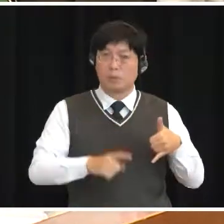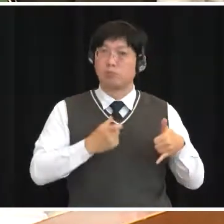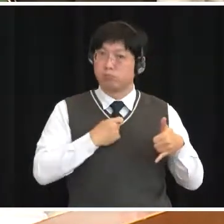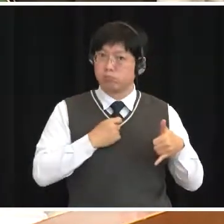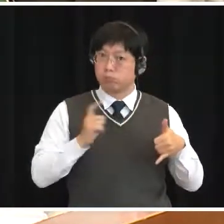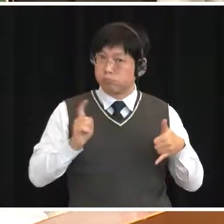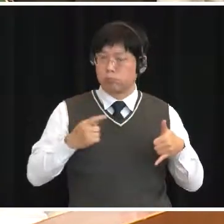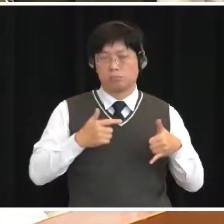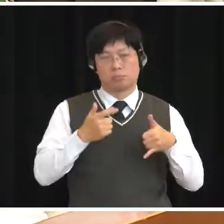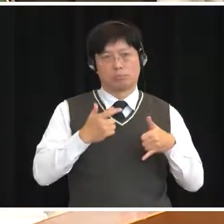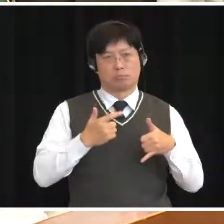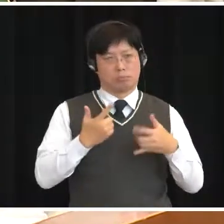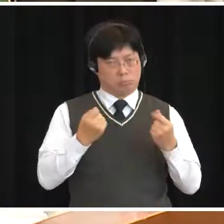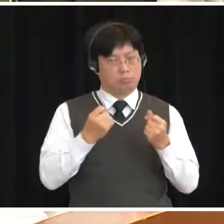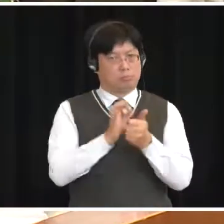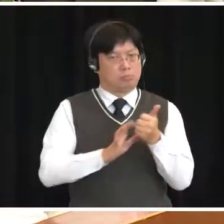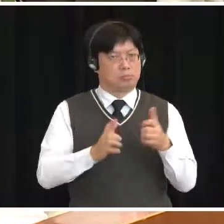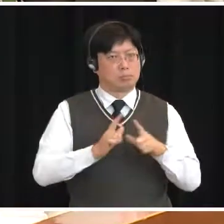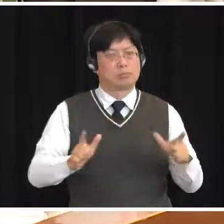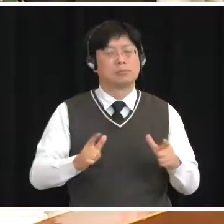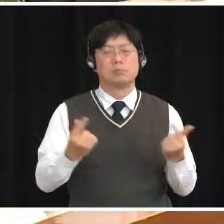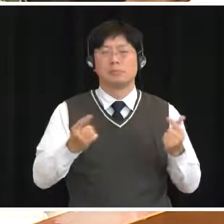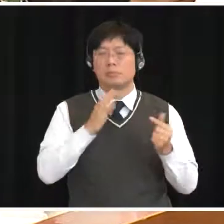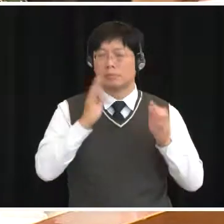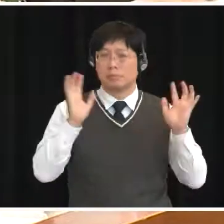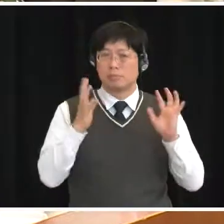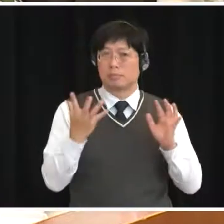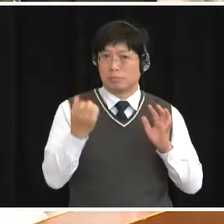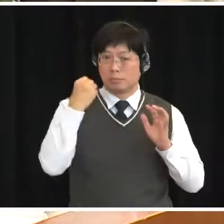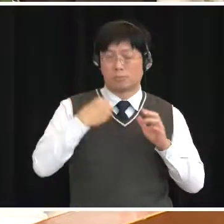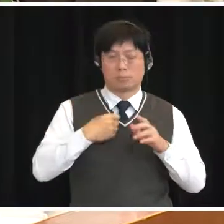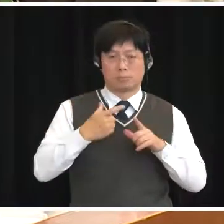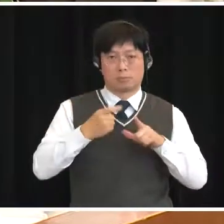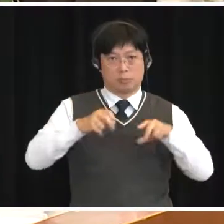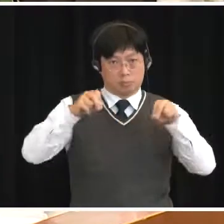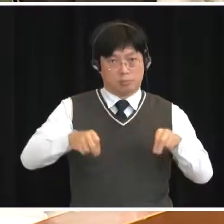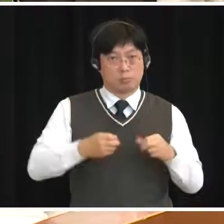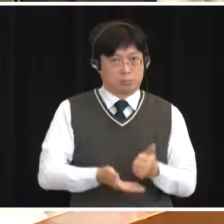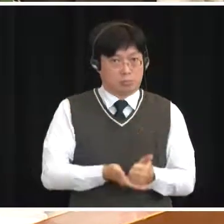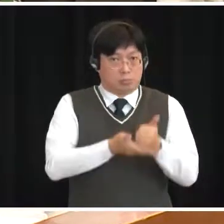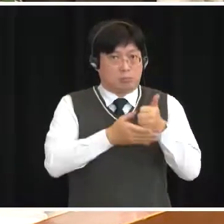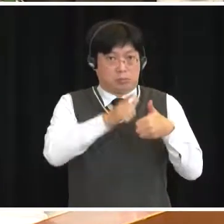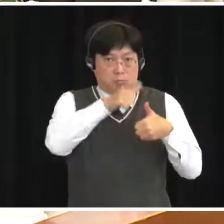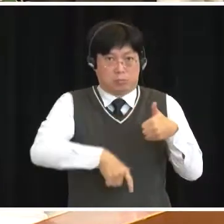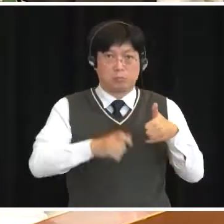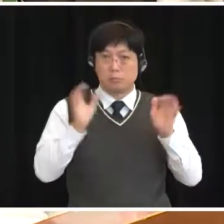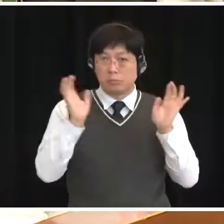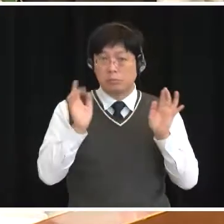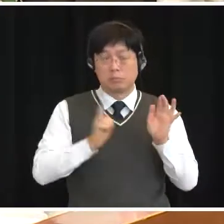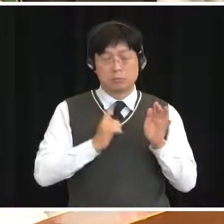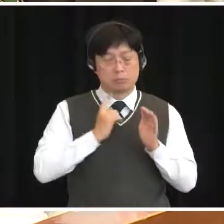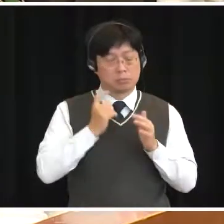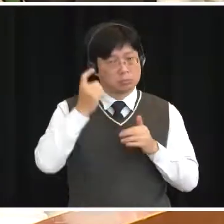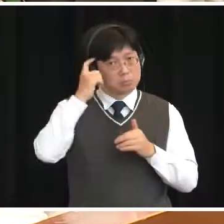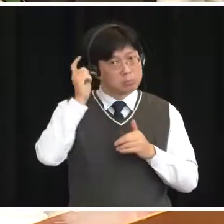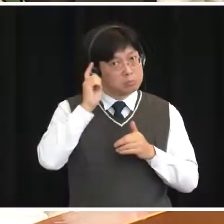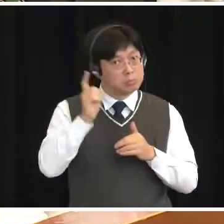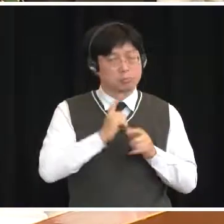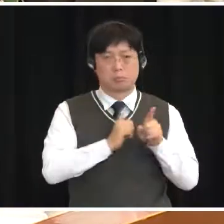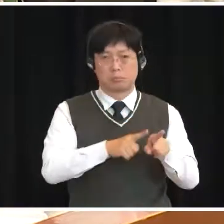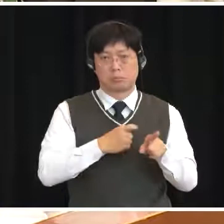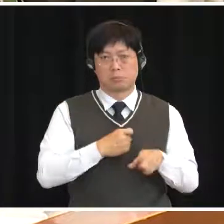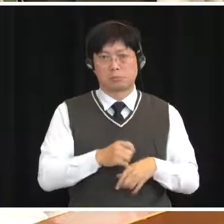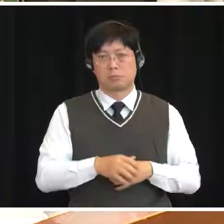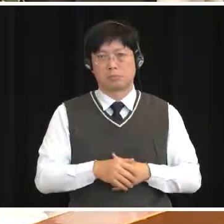course, the thoughts of the children is very important. It is also stipulated in CRC that